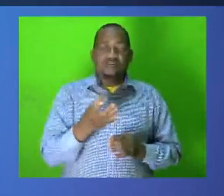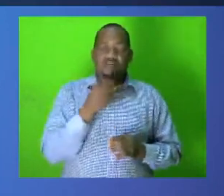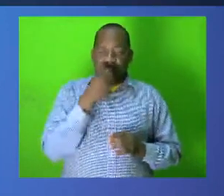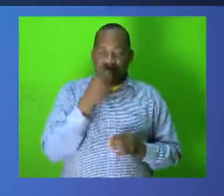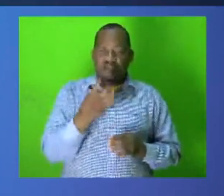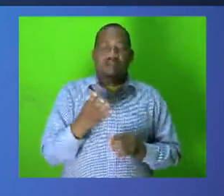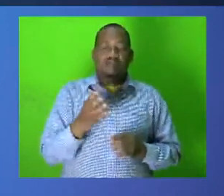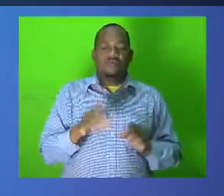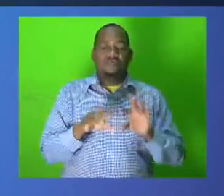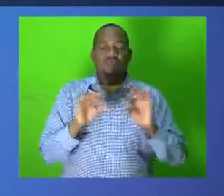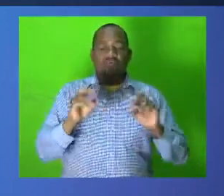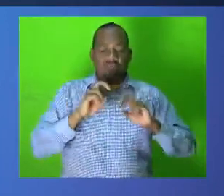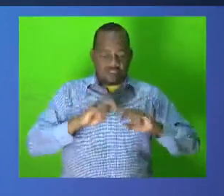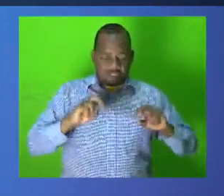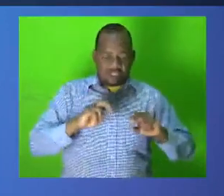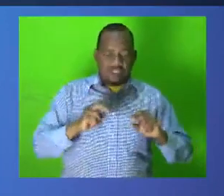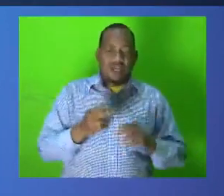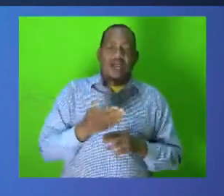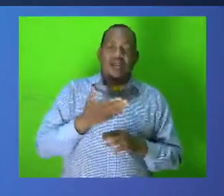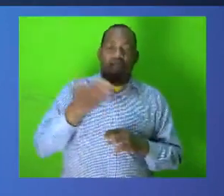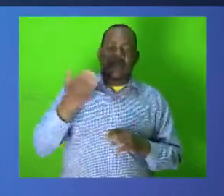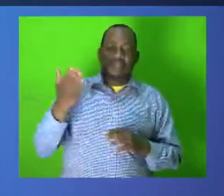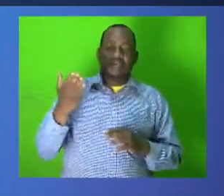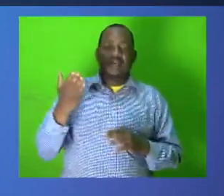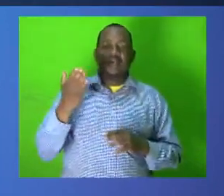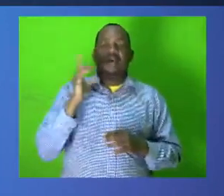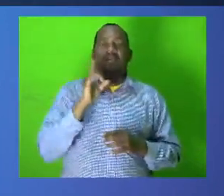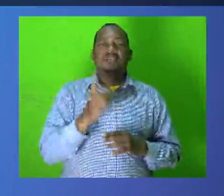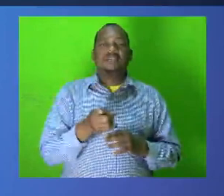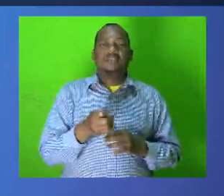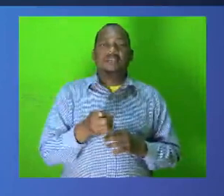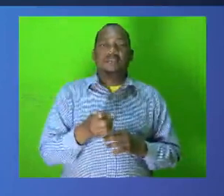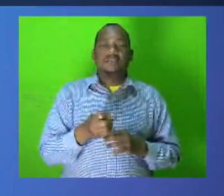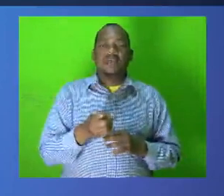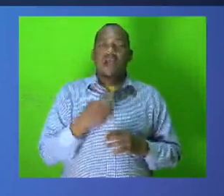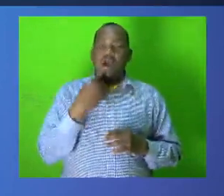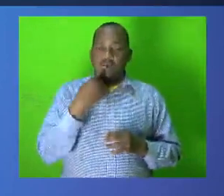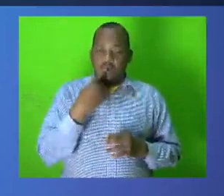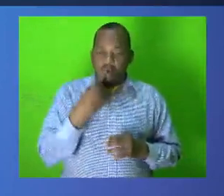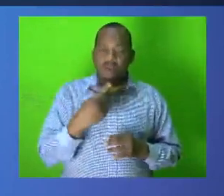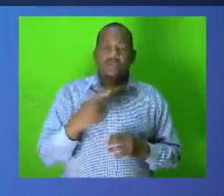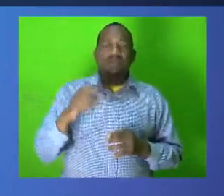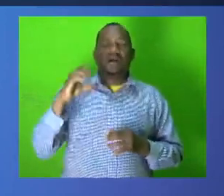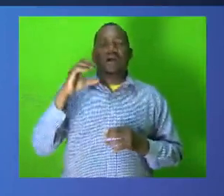influenced. On the other hand, a good research is a goal-oriented,